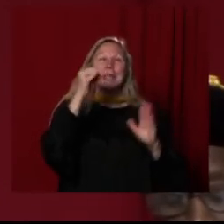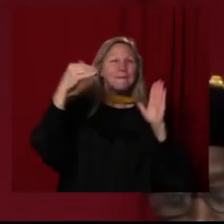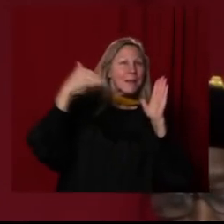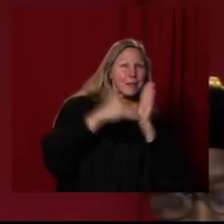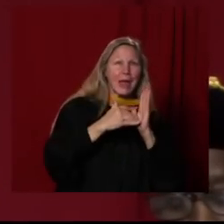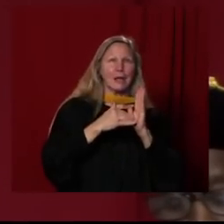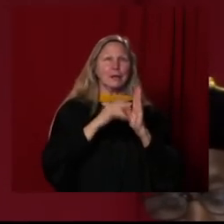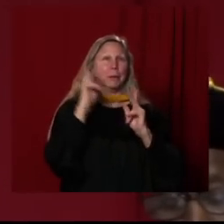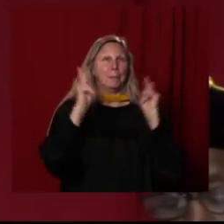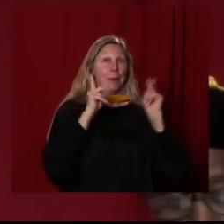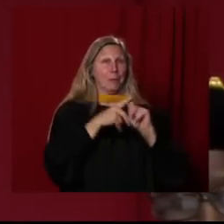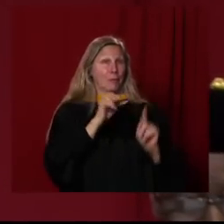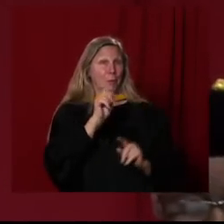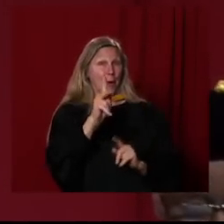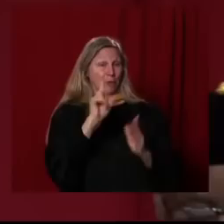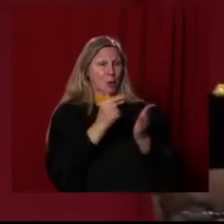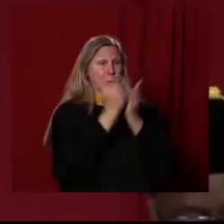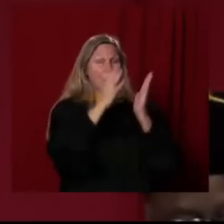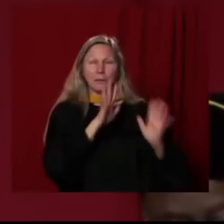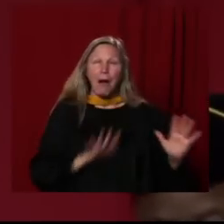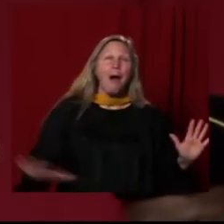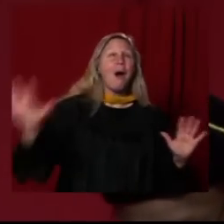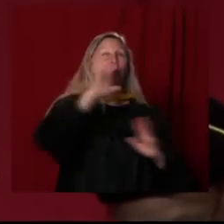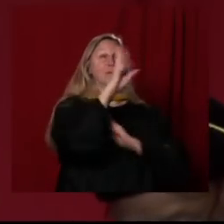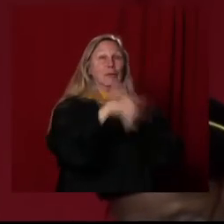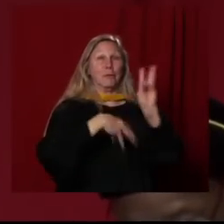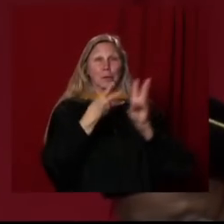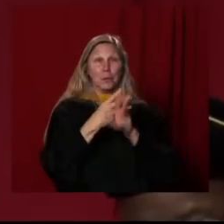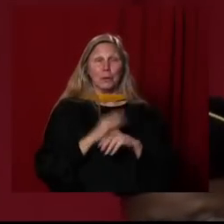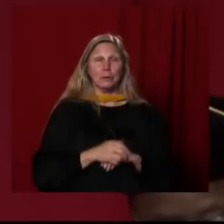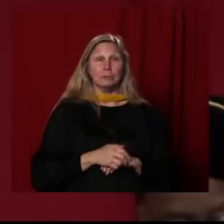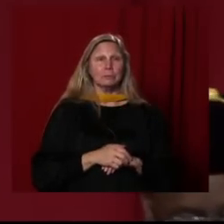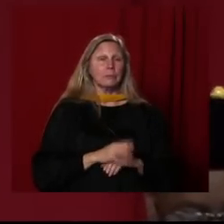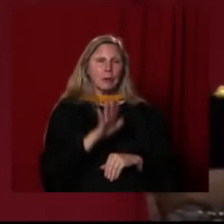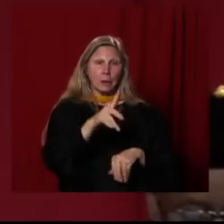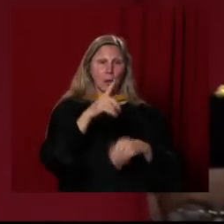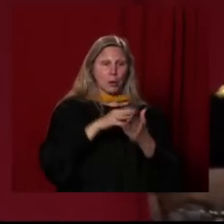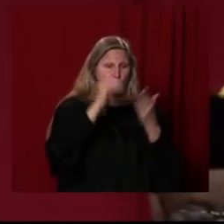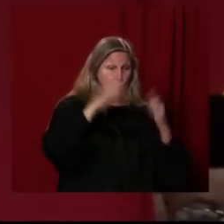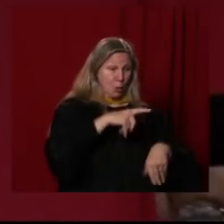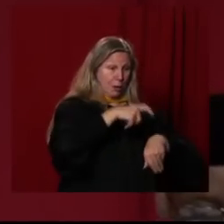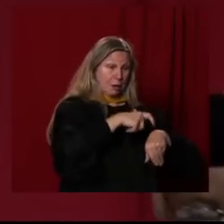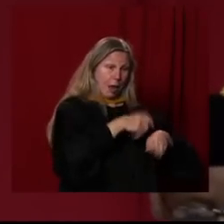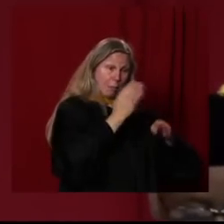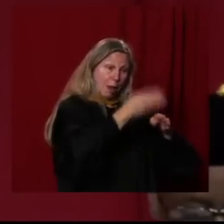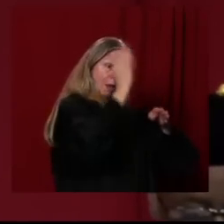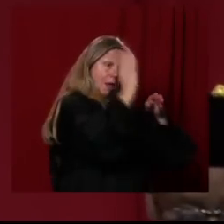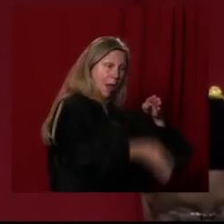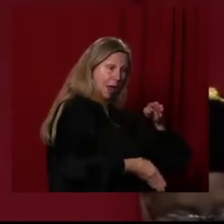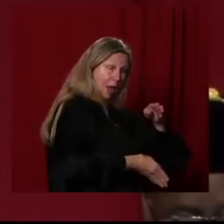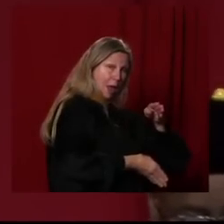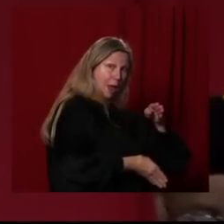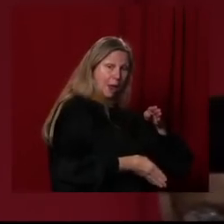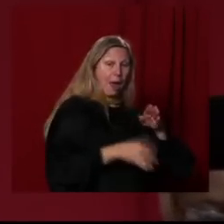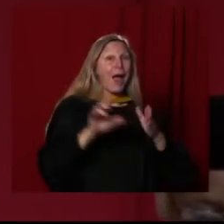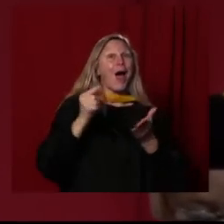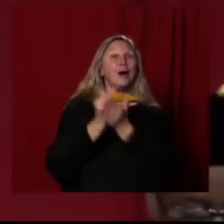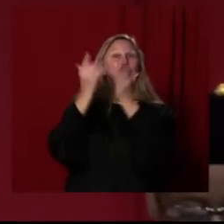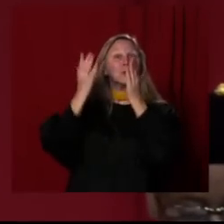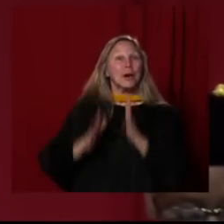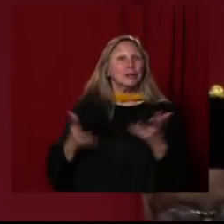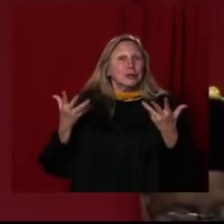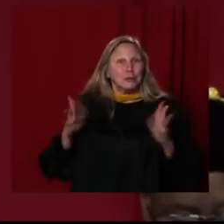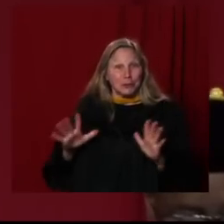170,000 Arkansas alumni around the world. As your time as students comes to a close, Your time as alumni is